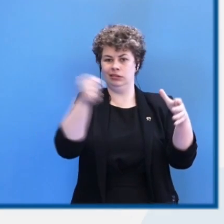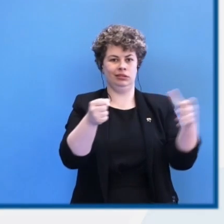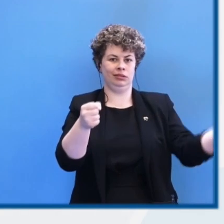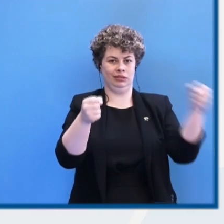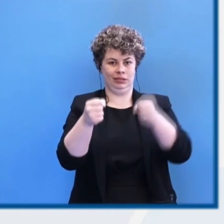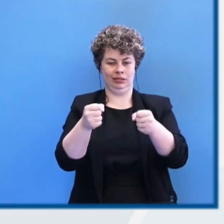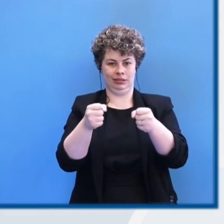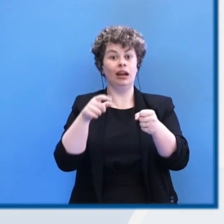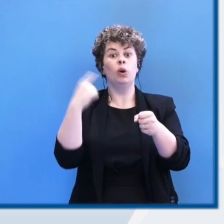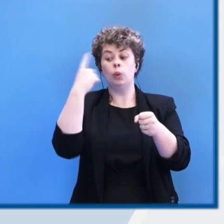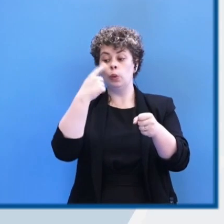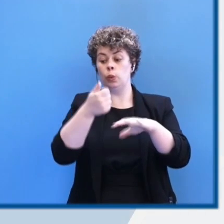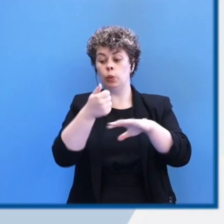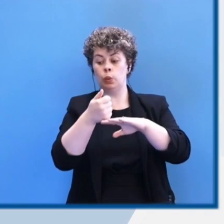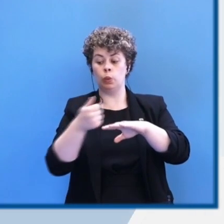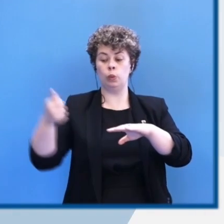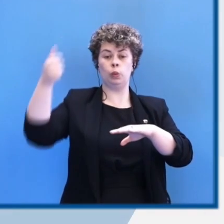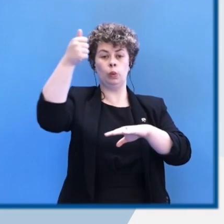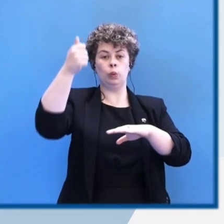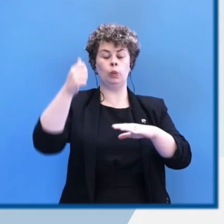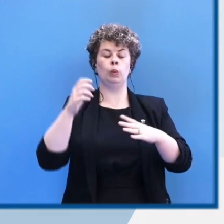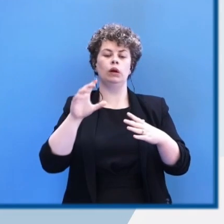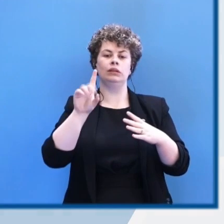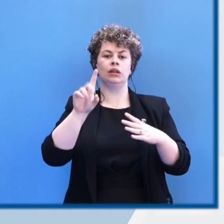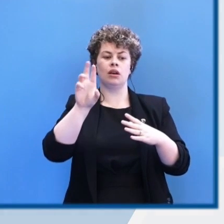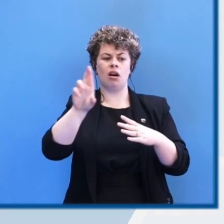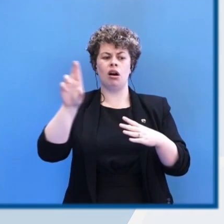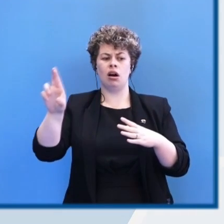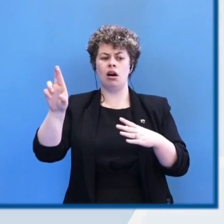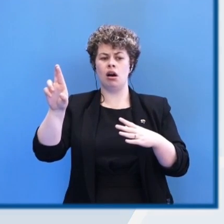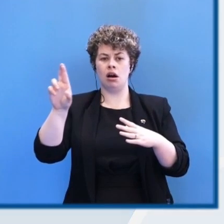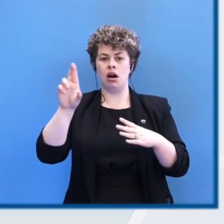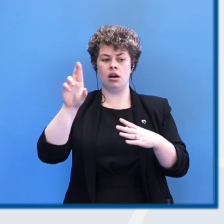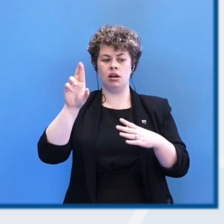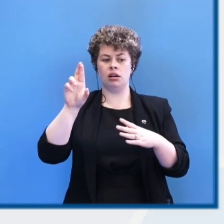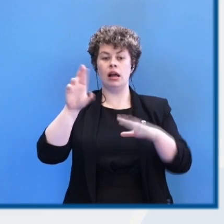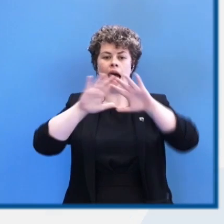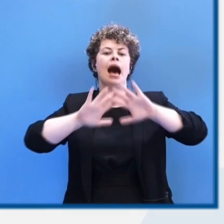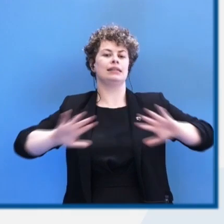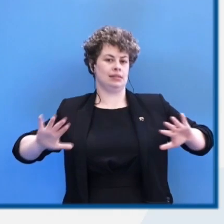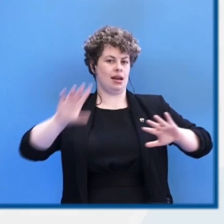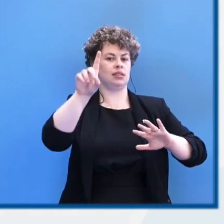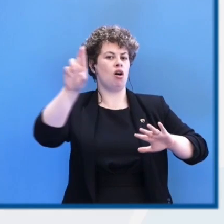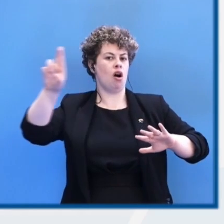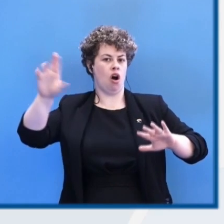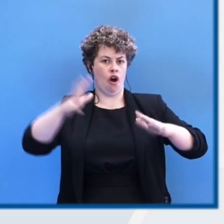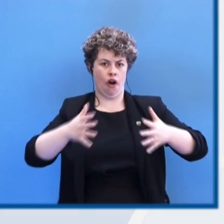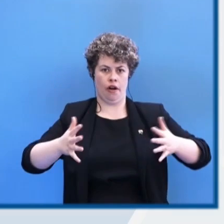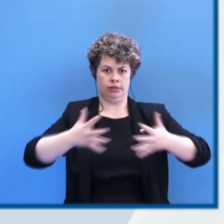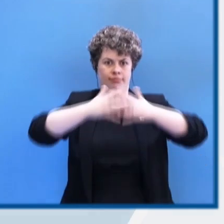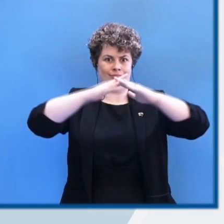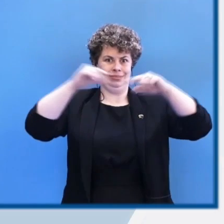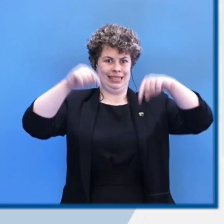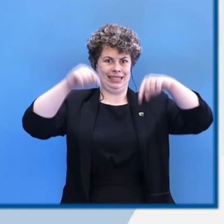Disaster Management. But when it comes to response, this is participated not only by the